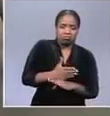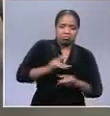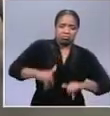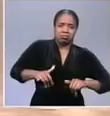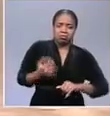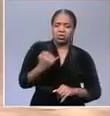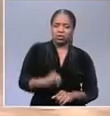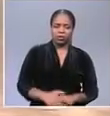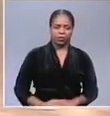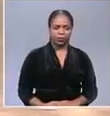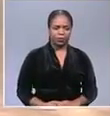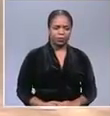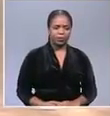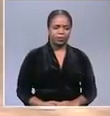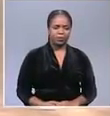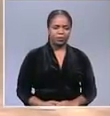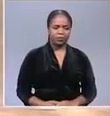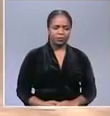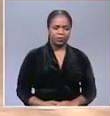want.